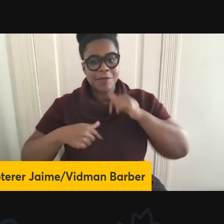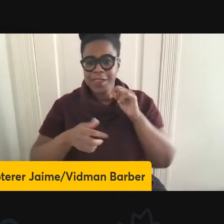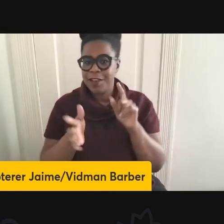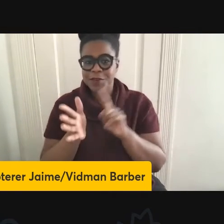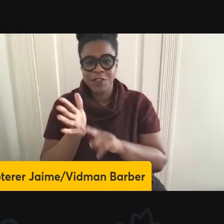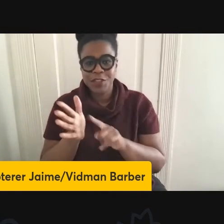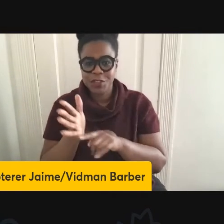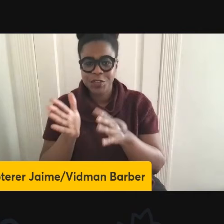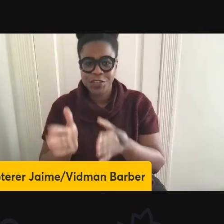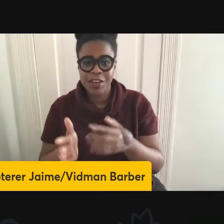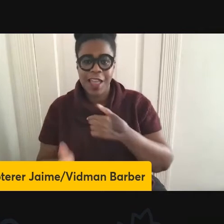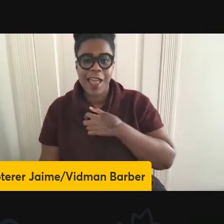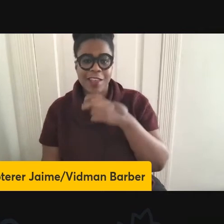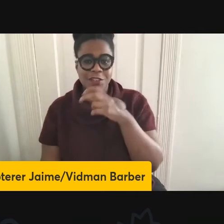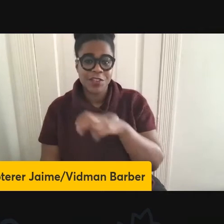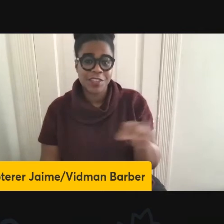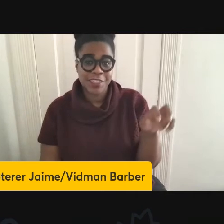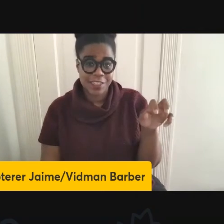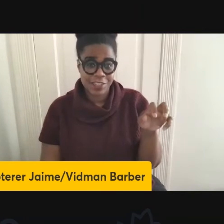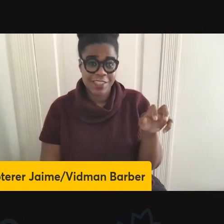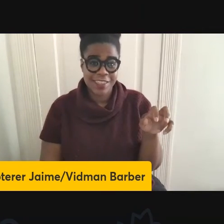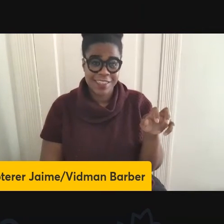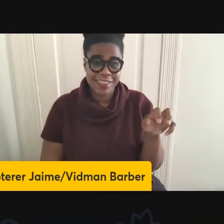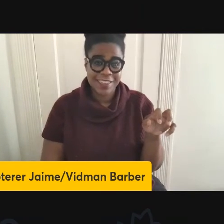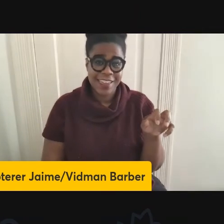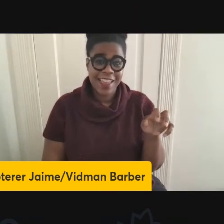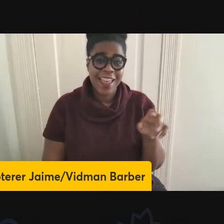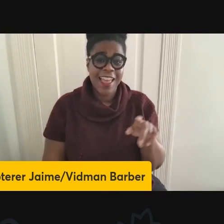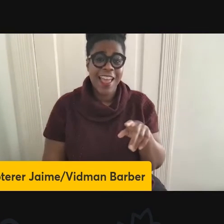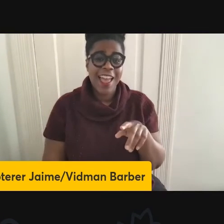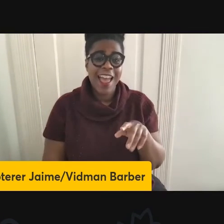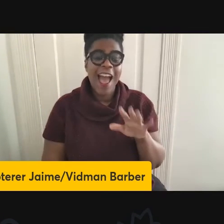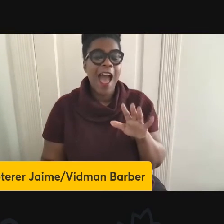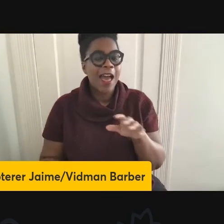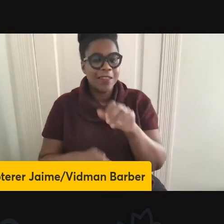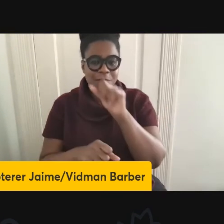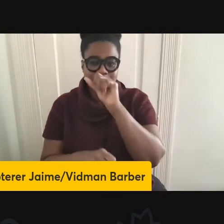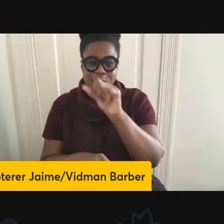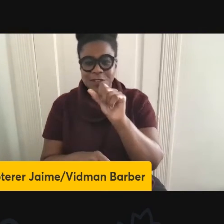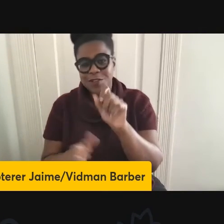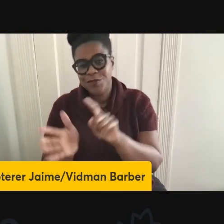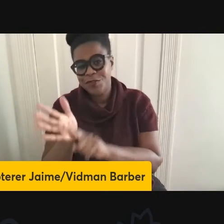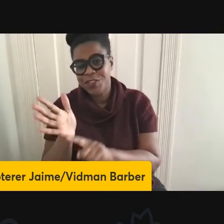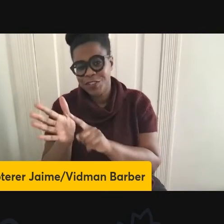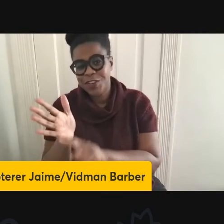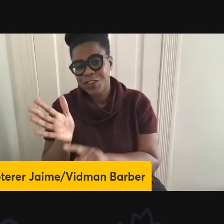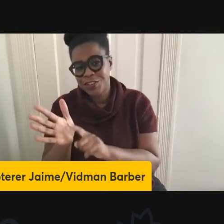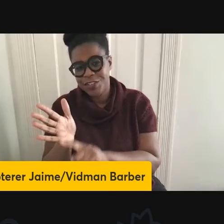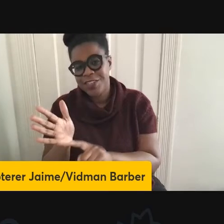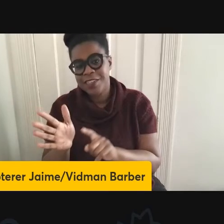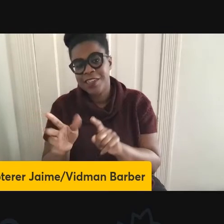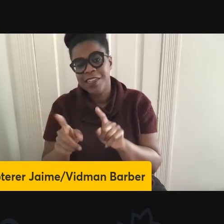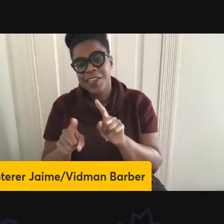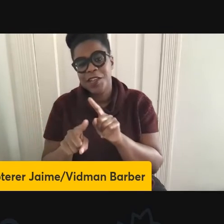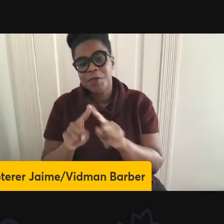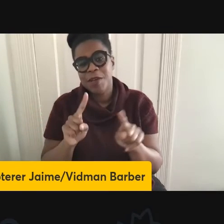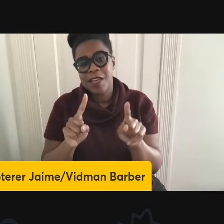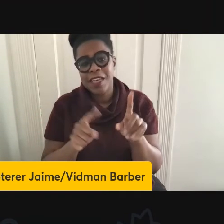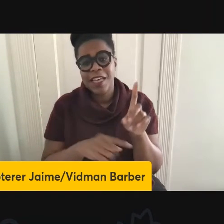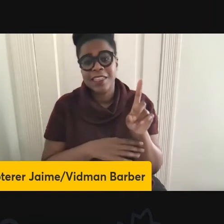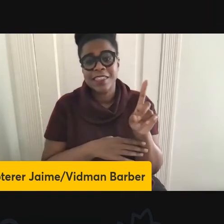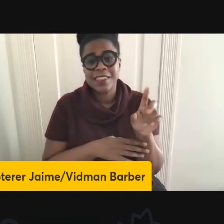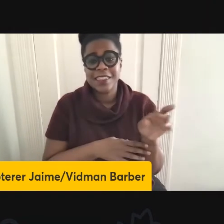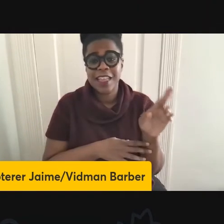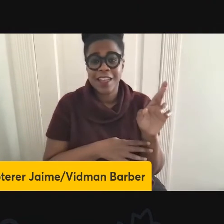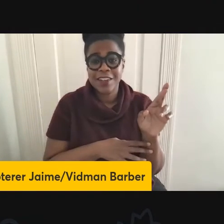I transitioned from research, although I definitely have a love for research. But I think, as Dr. Shorter